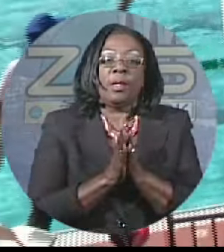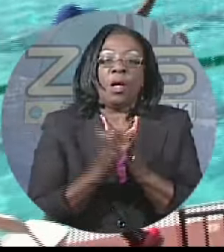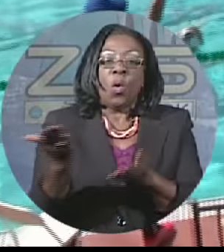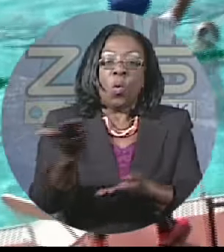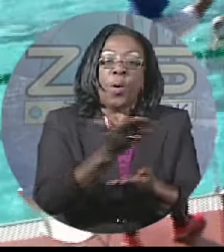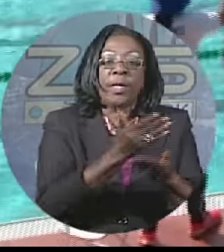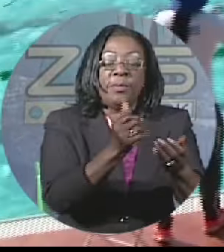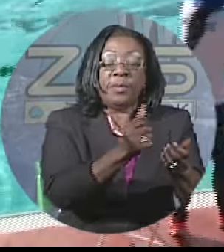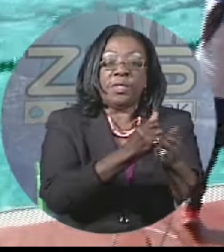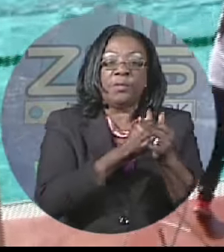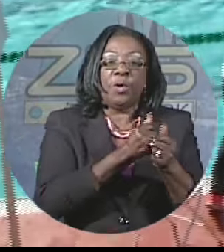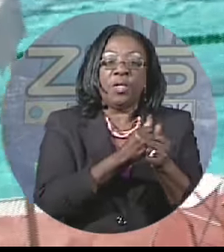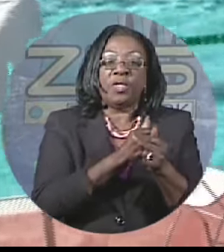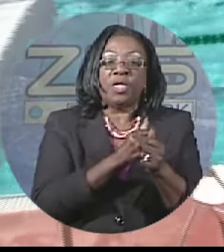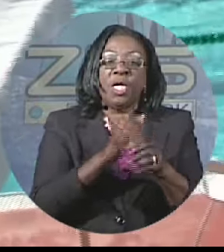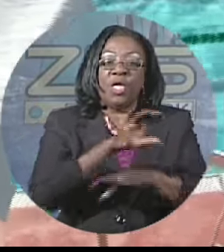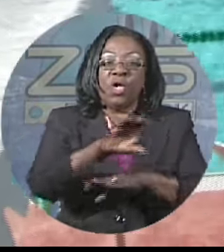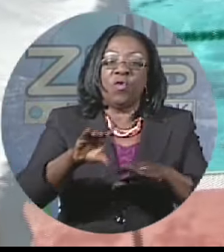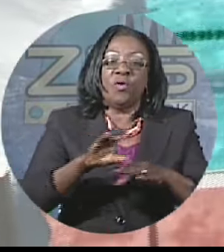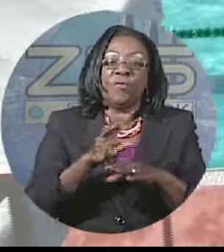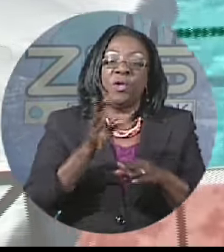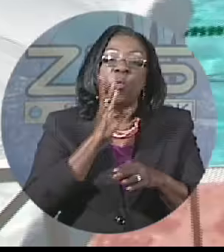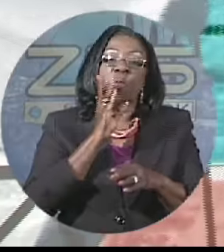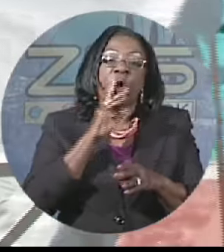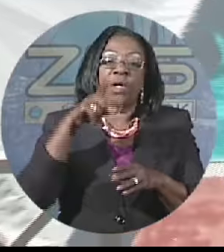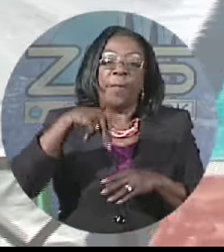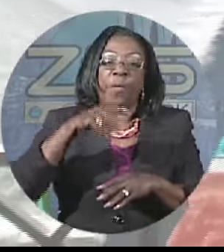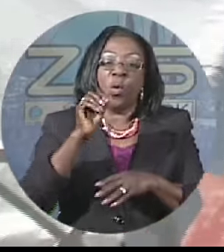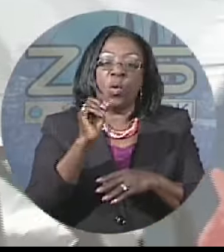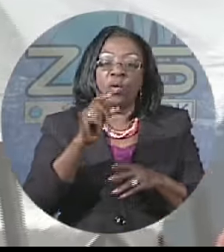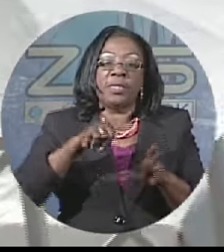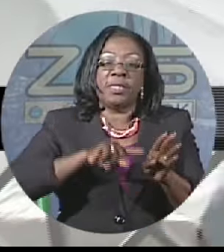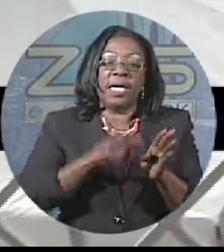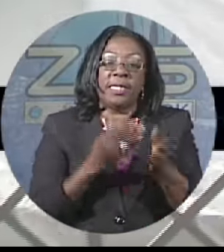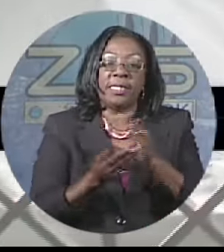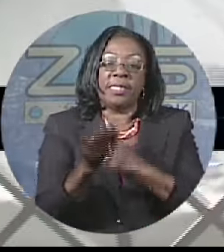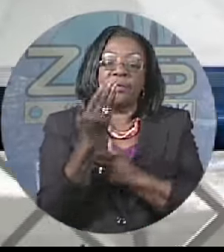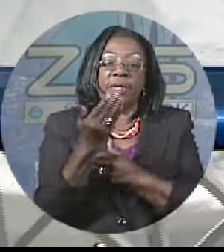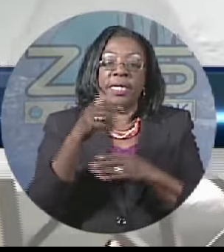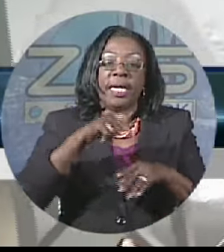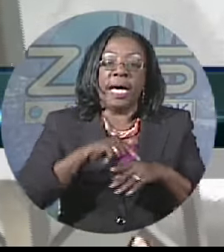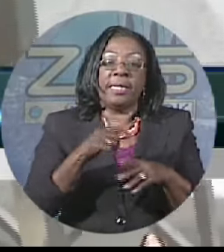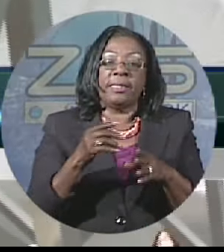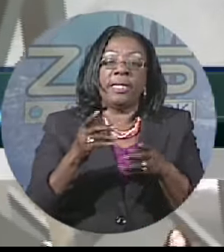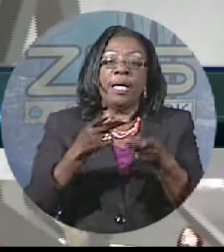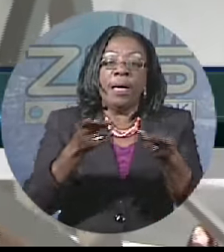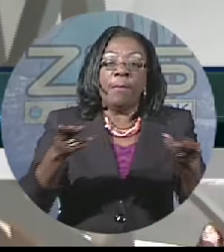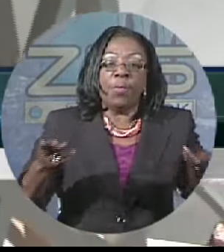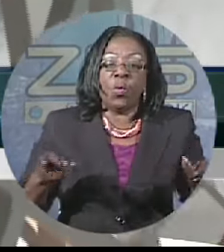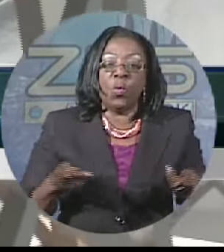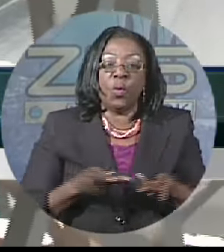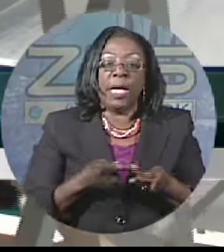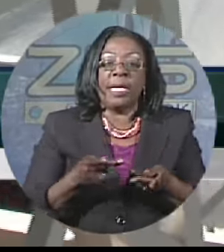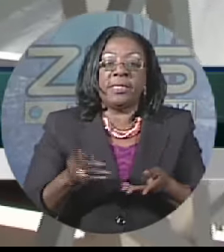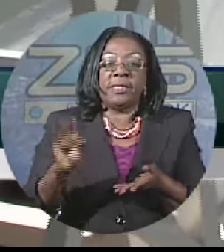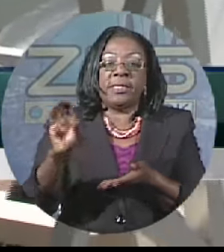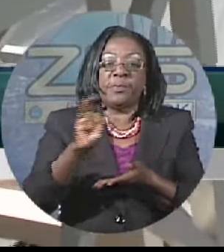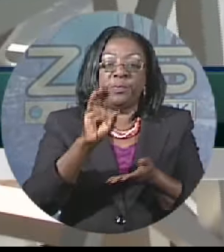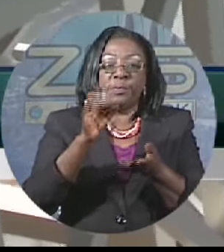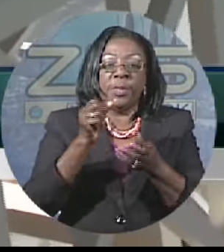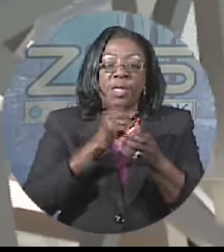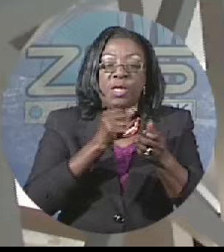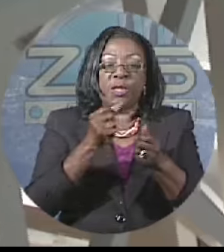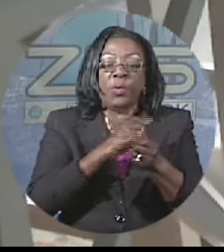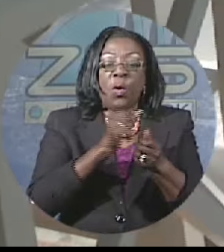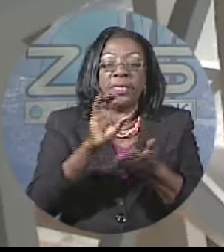Welcome to sports, everybody. The Carifta Water Polo Championships getting underway this morning at the Betty Kelly Kenning National Aquatic Center.